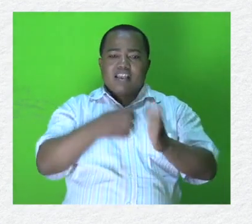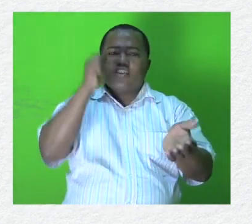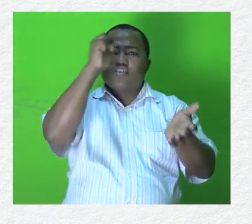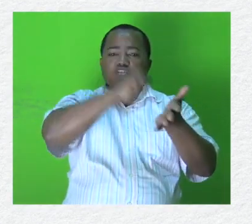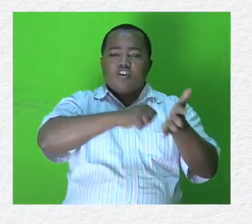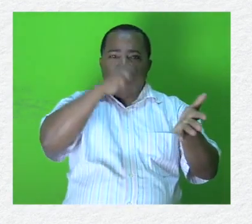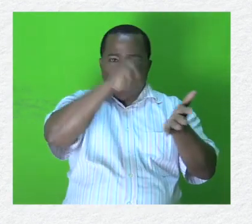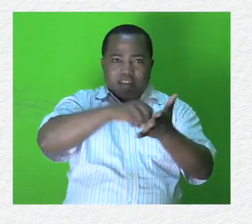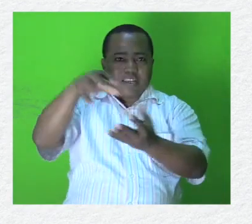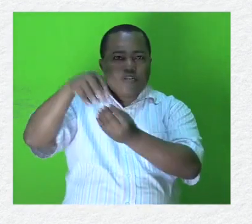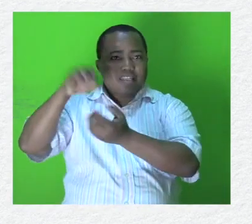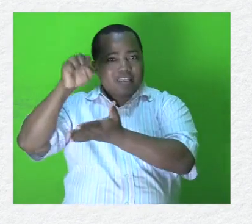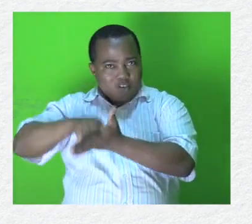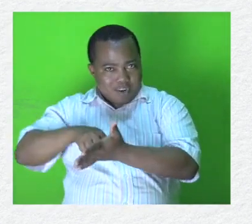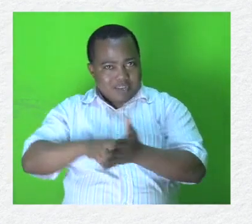solid-solid,